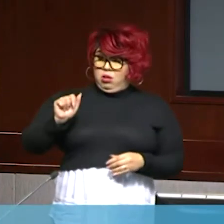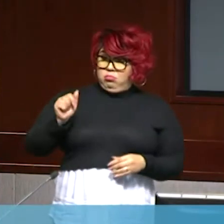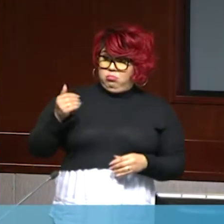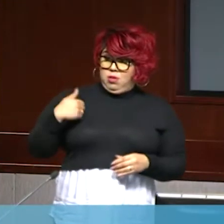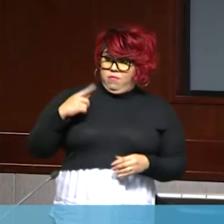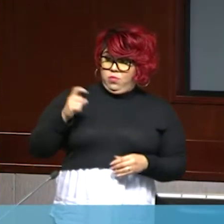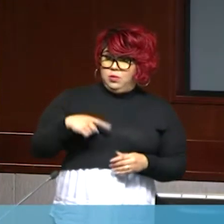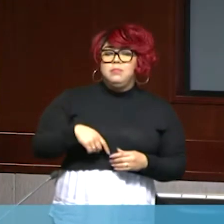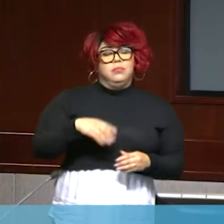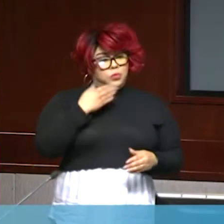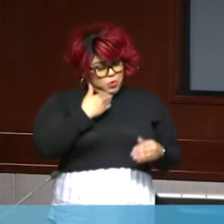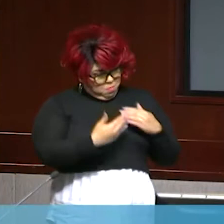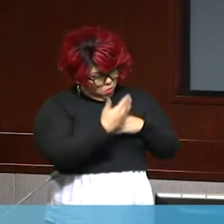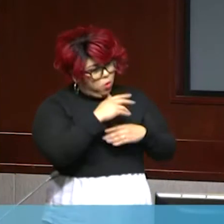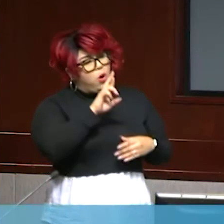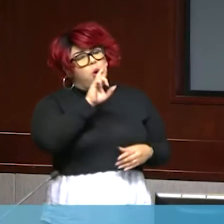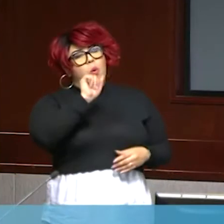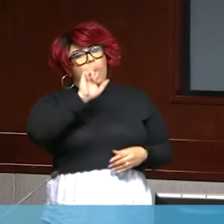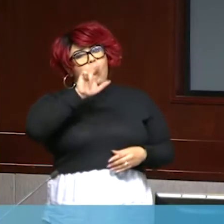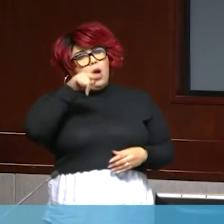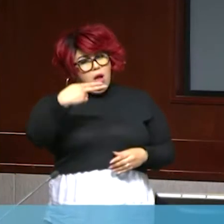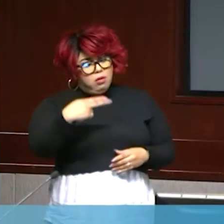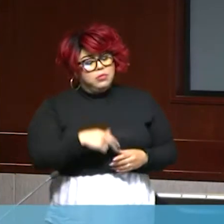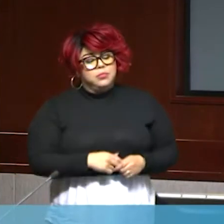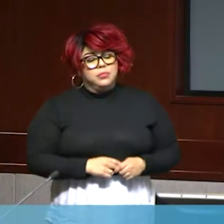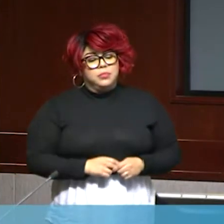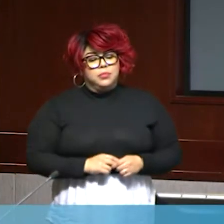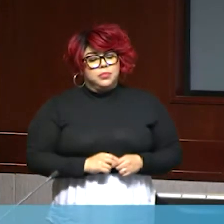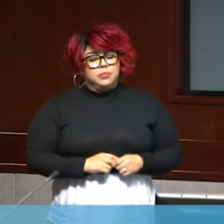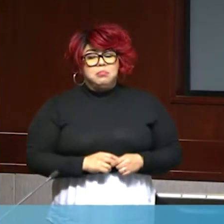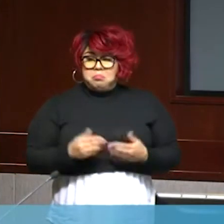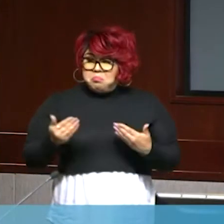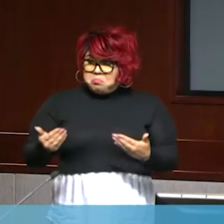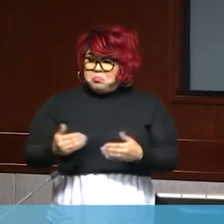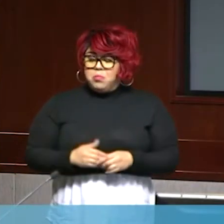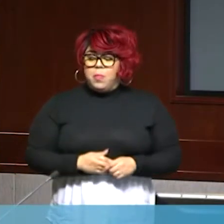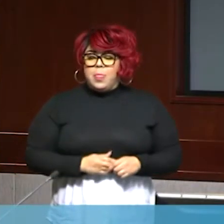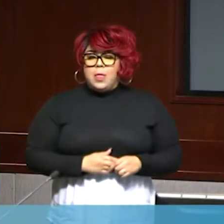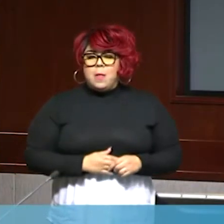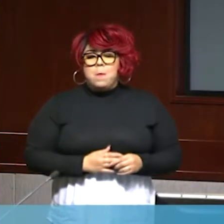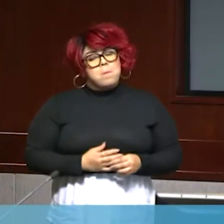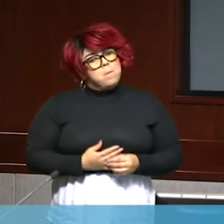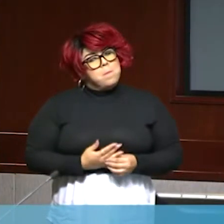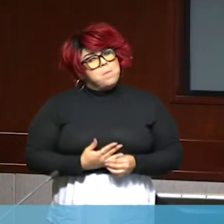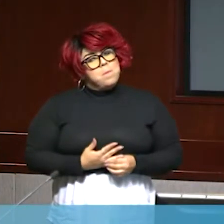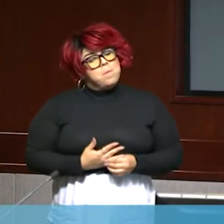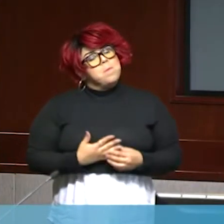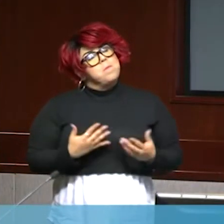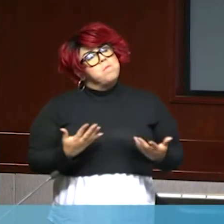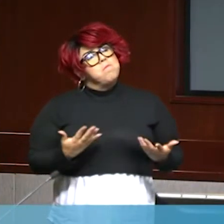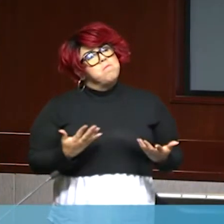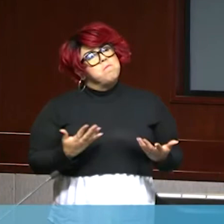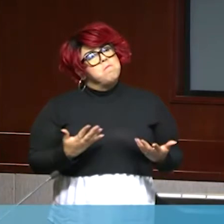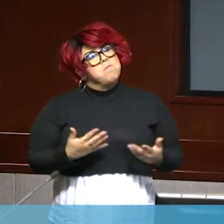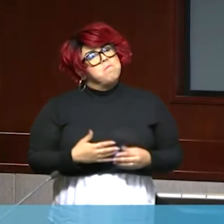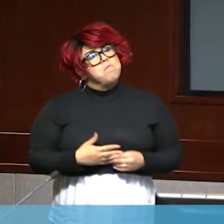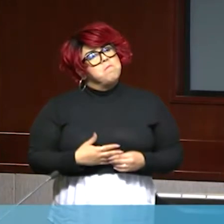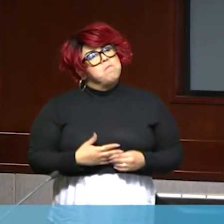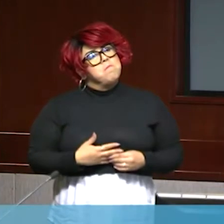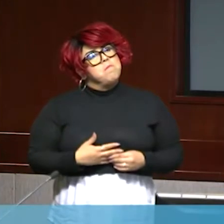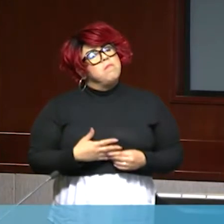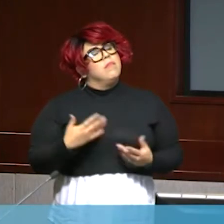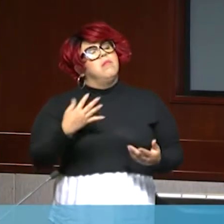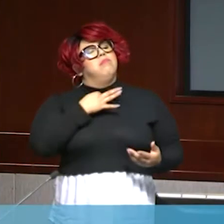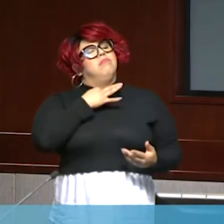Good morning, it's Ralph Bailey. Go ahead. Why aren't law officers, police officers